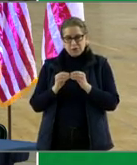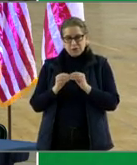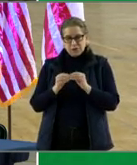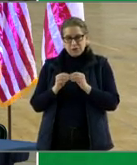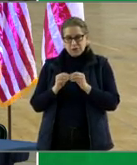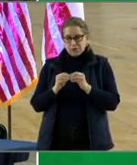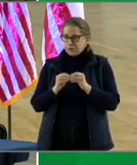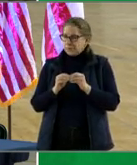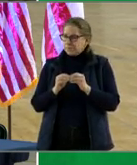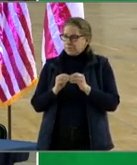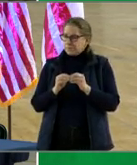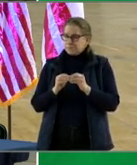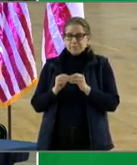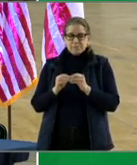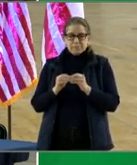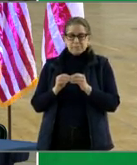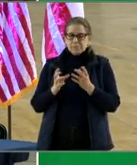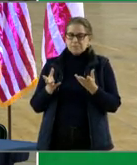This is slide 8.